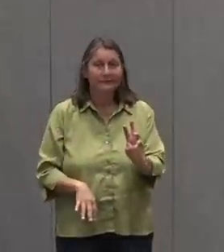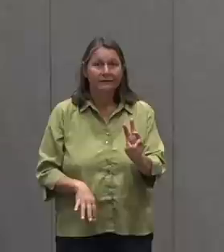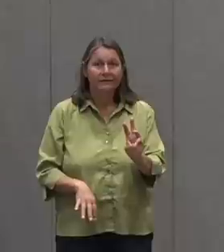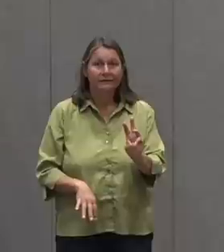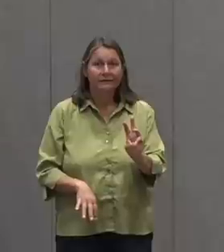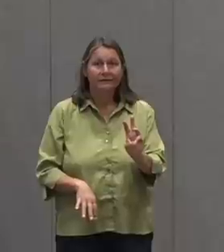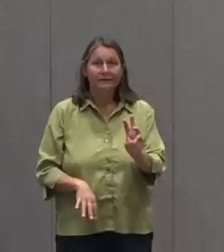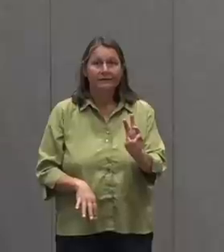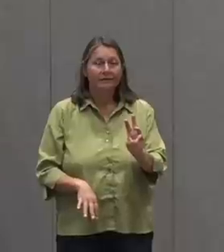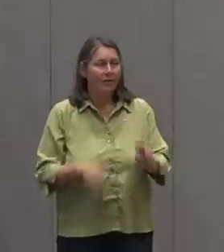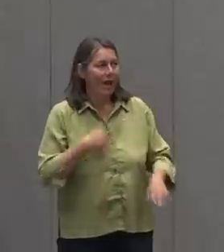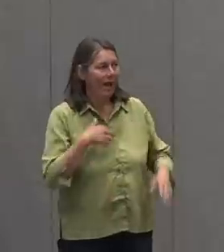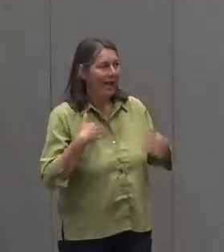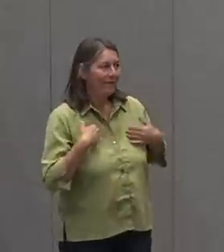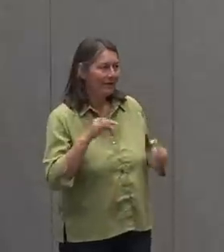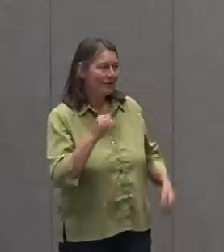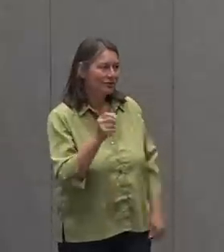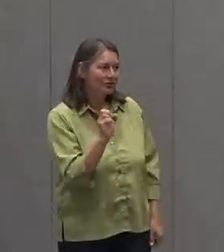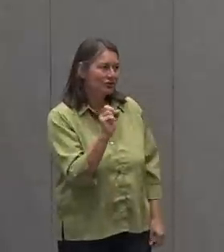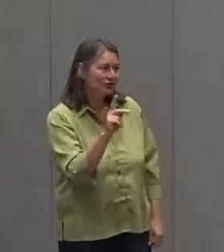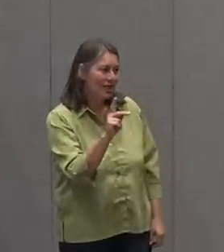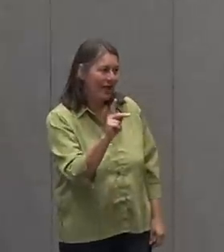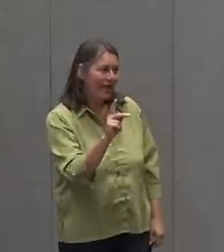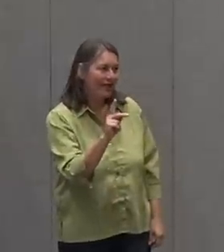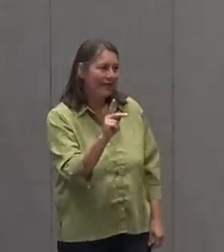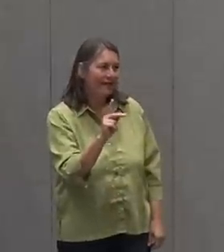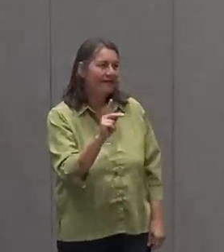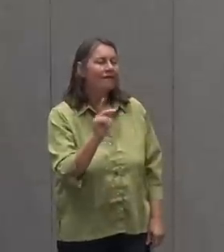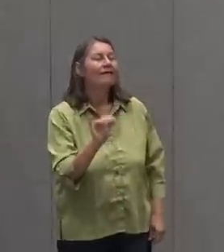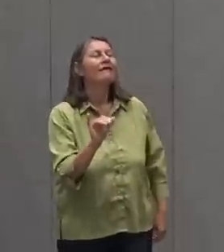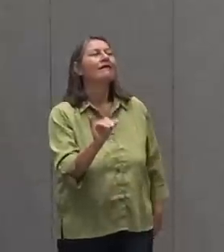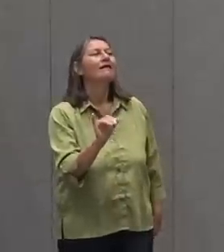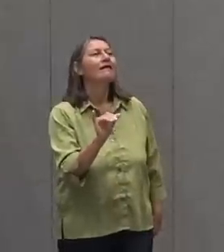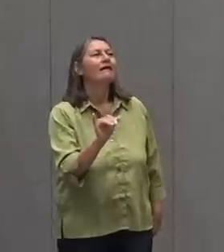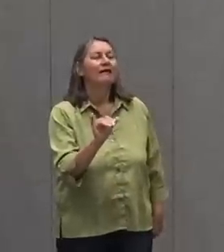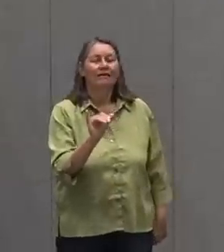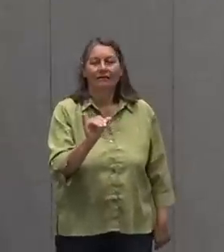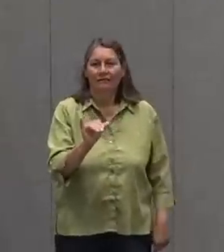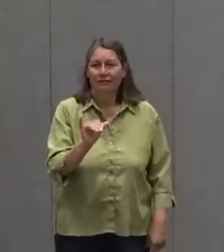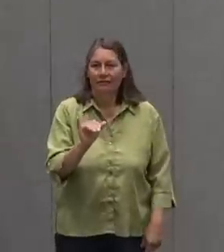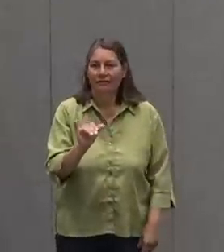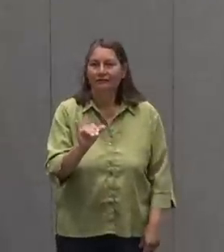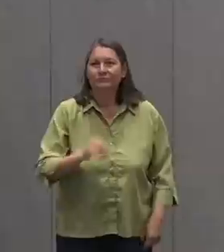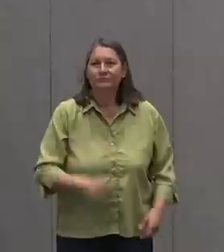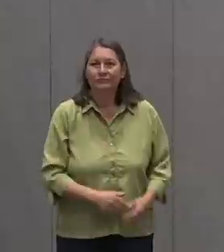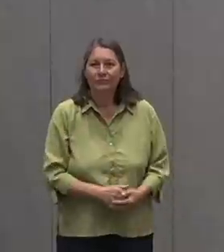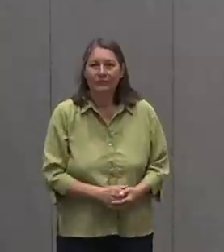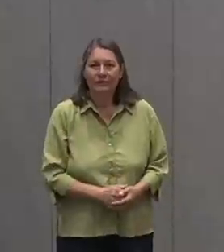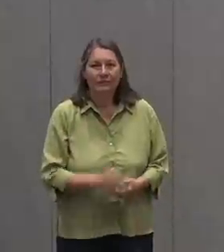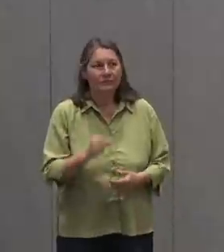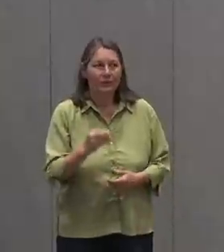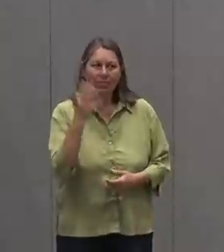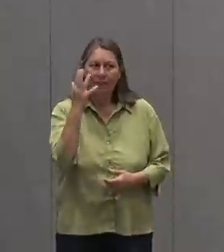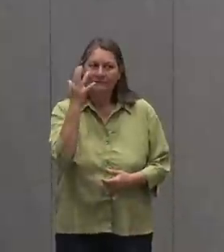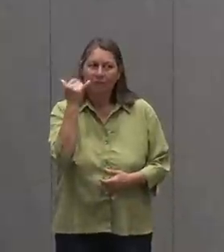issue. I have a jack. Ah. Do you want that card one? Back. Perfect. All right, that's why it was off. Okay. I